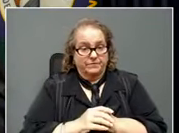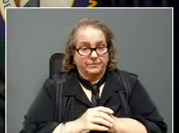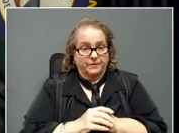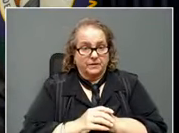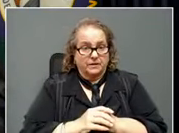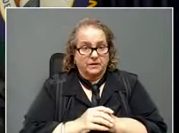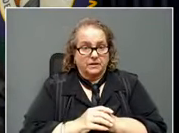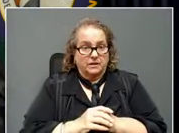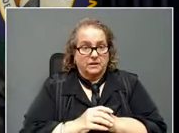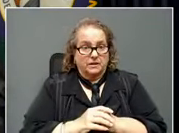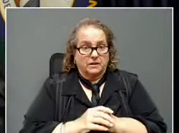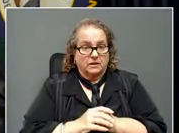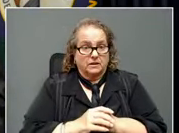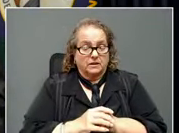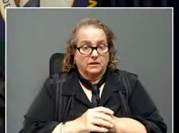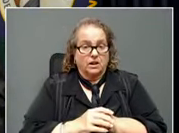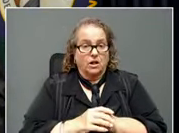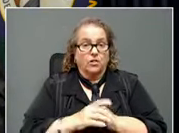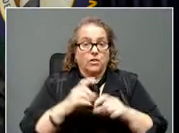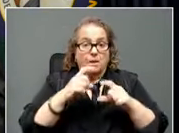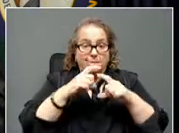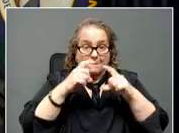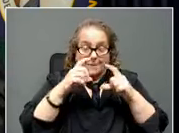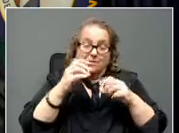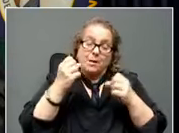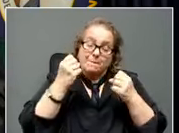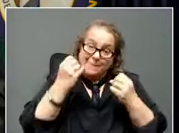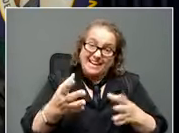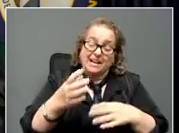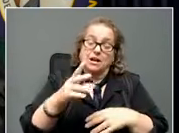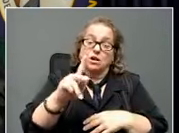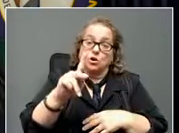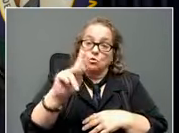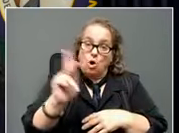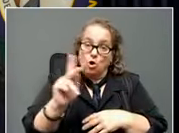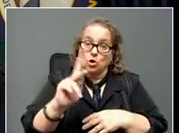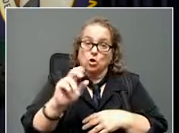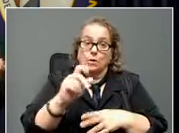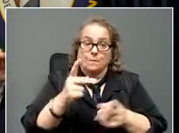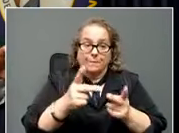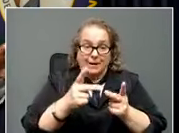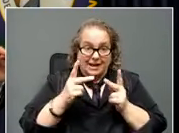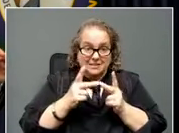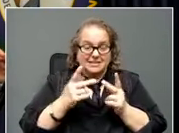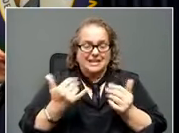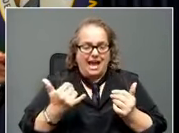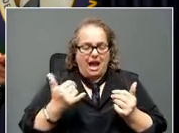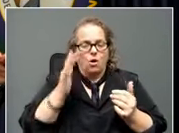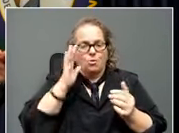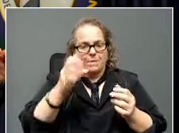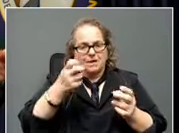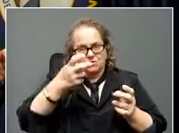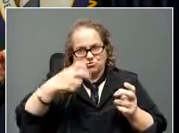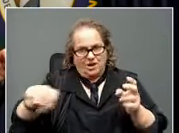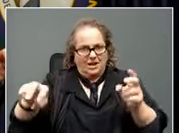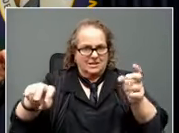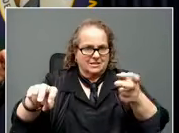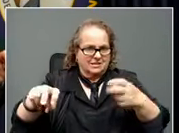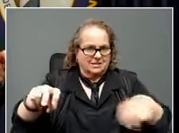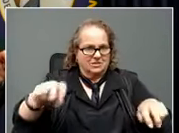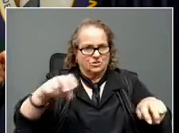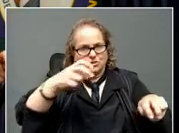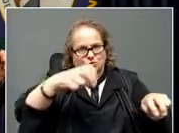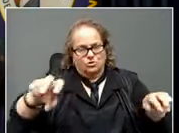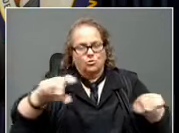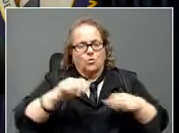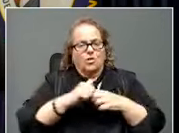The mass Kroger sites have been and are being transitioned with all of that vaccine